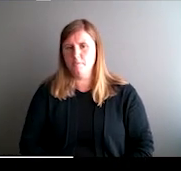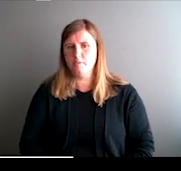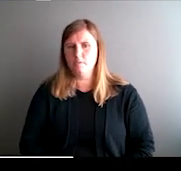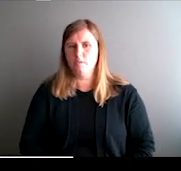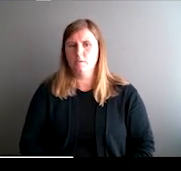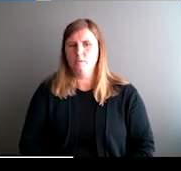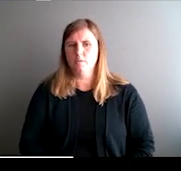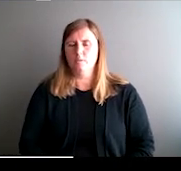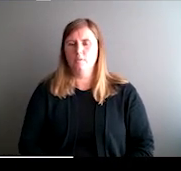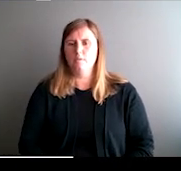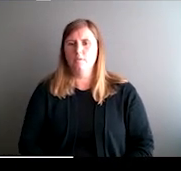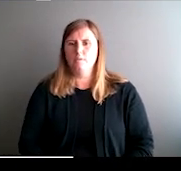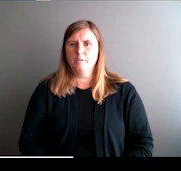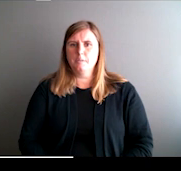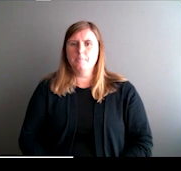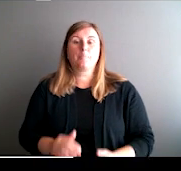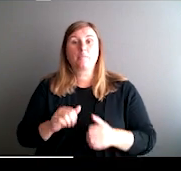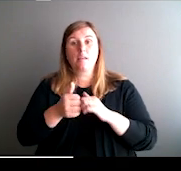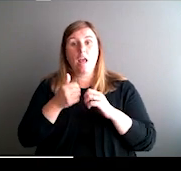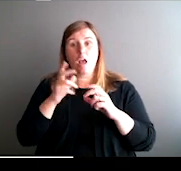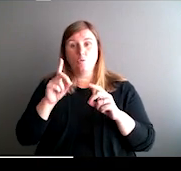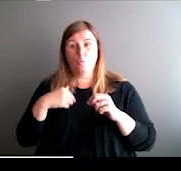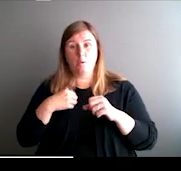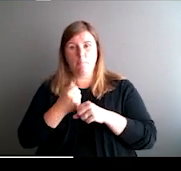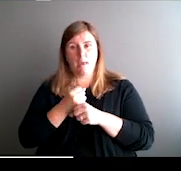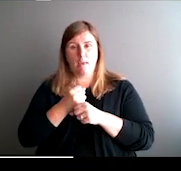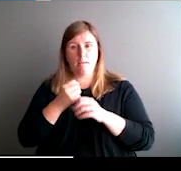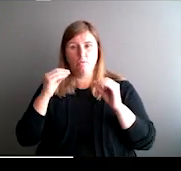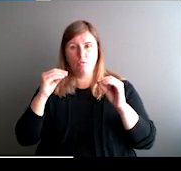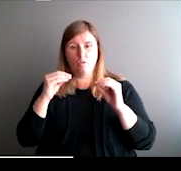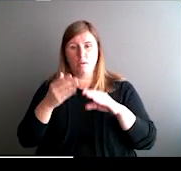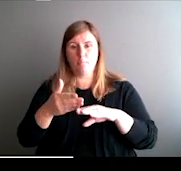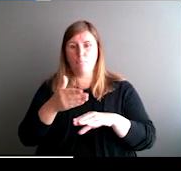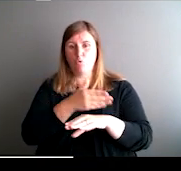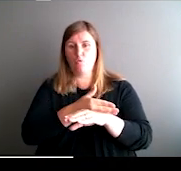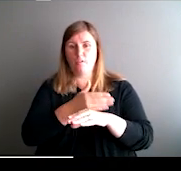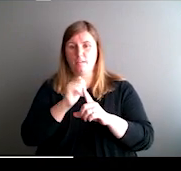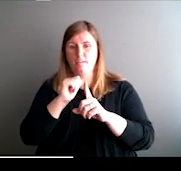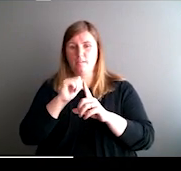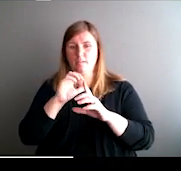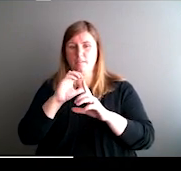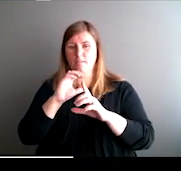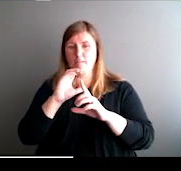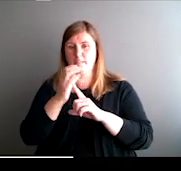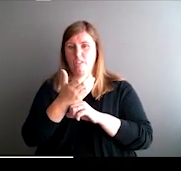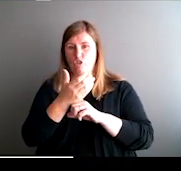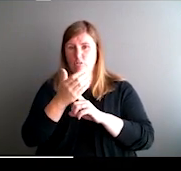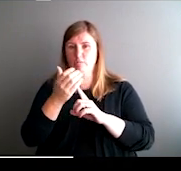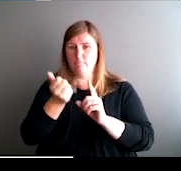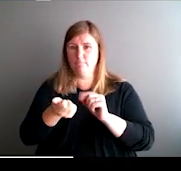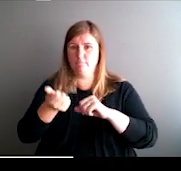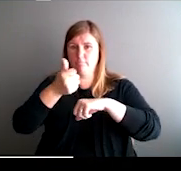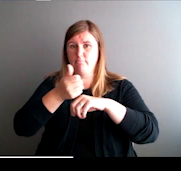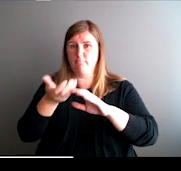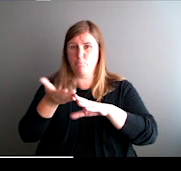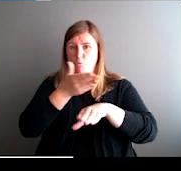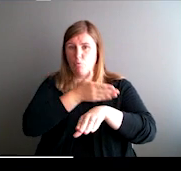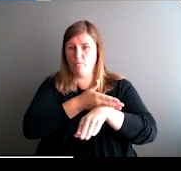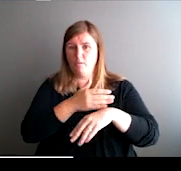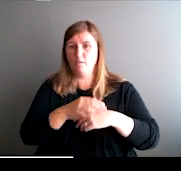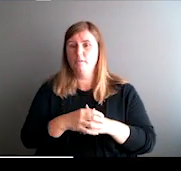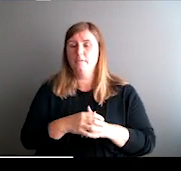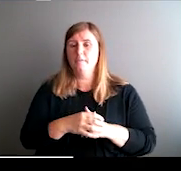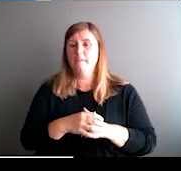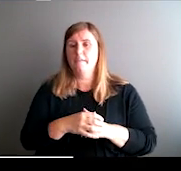How do we then make instruction an improving set of conditions? The first thing we're going to do, as I mentioned, is to